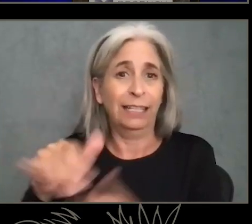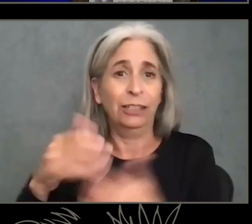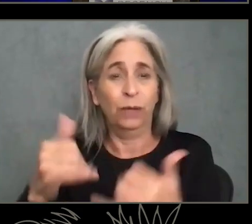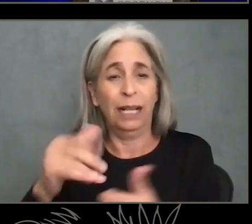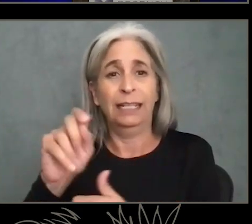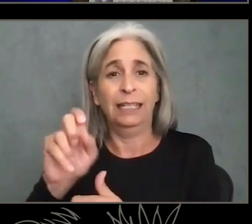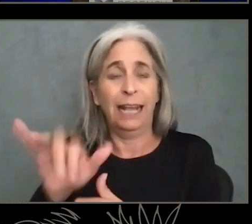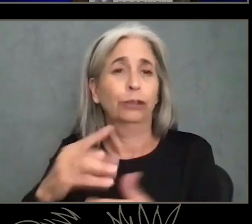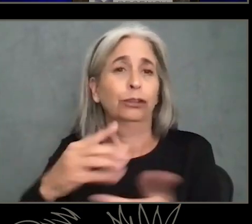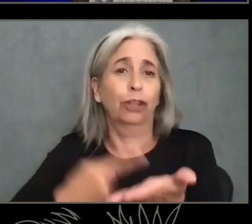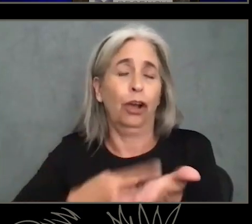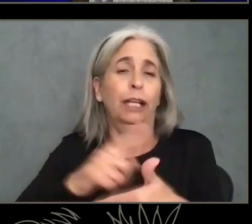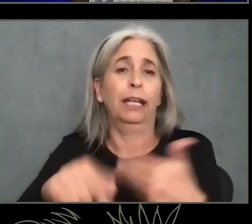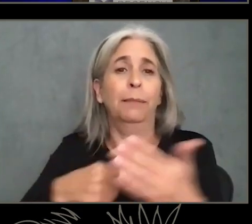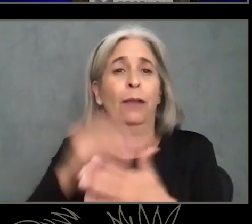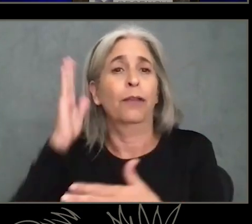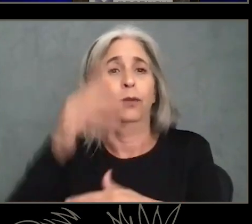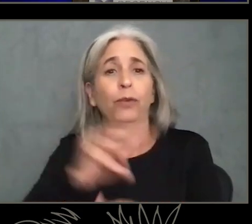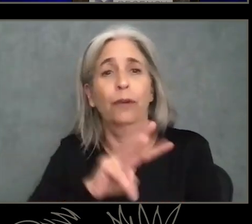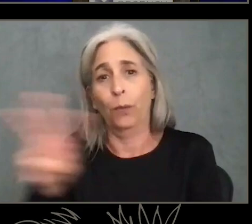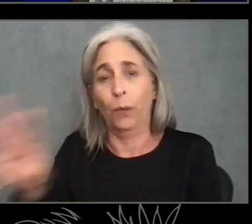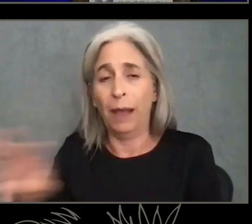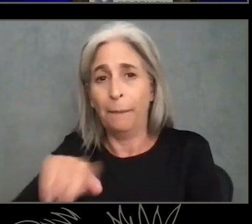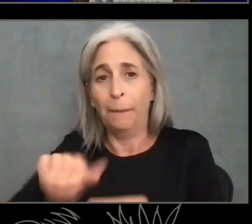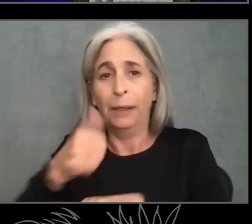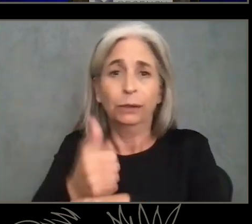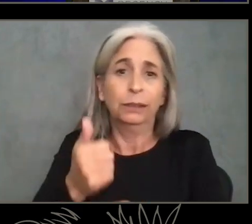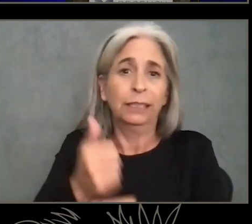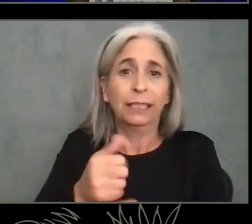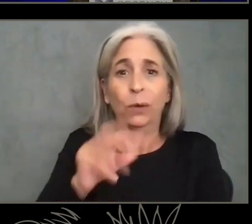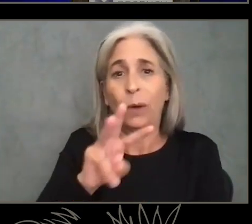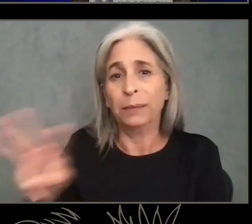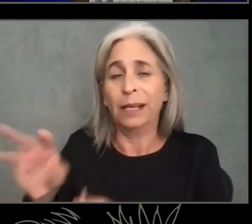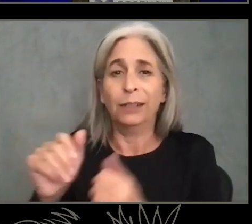is here talking about the future of the web, building websites with